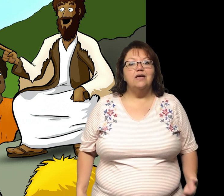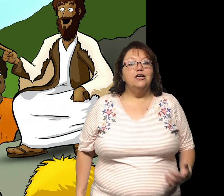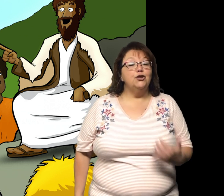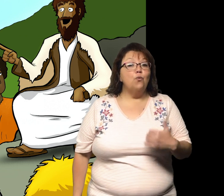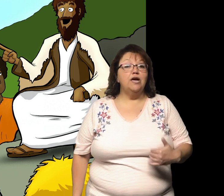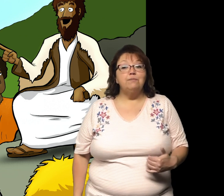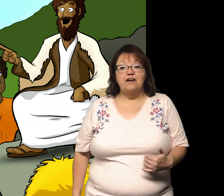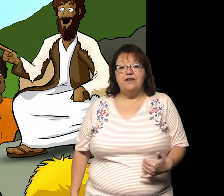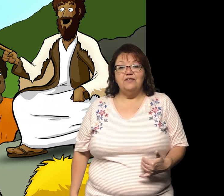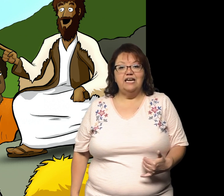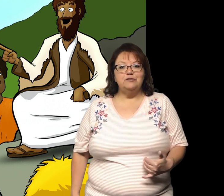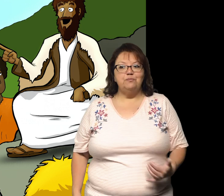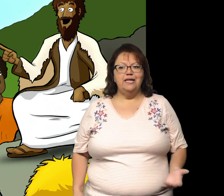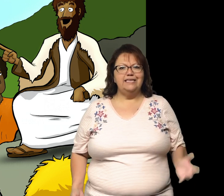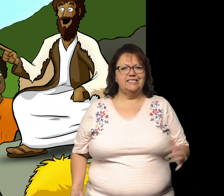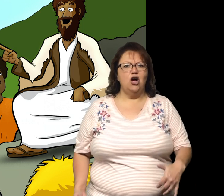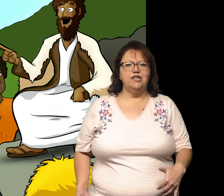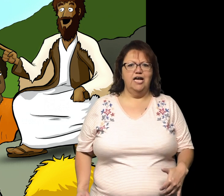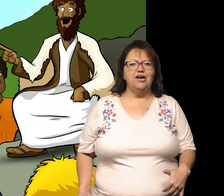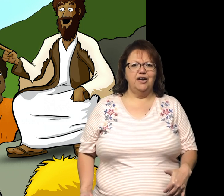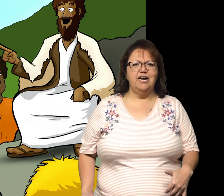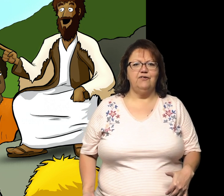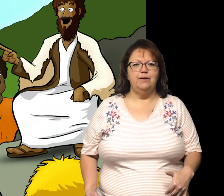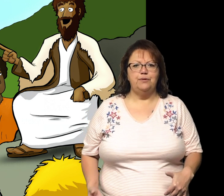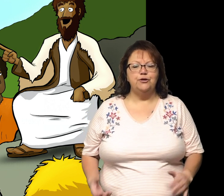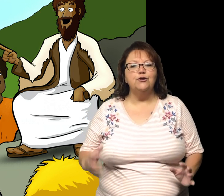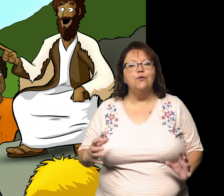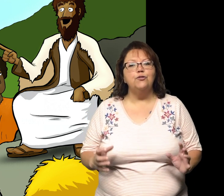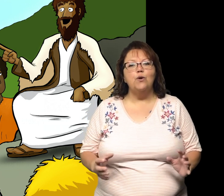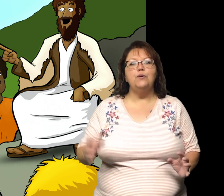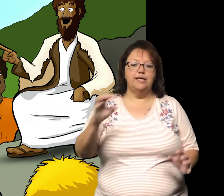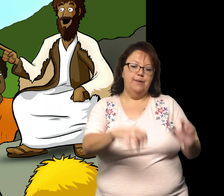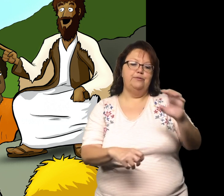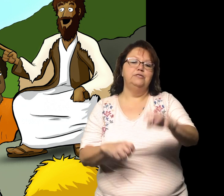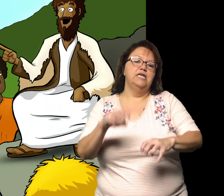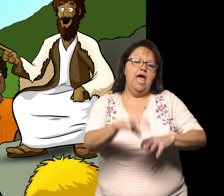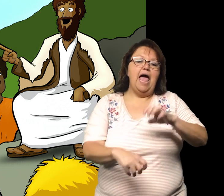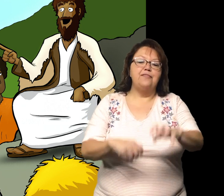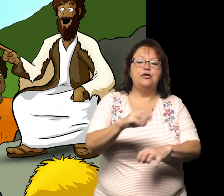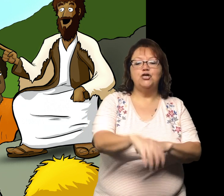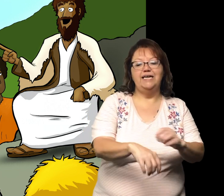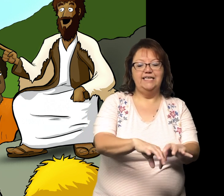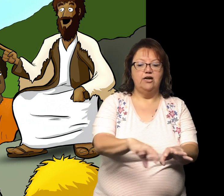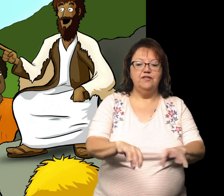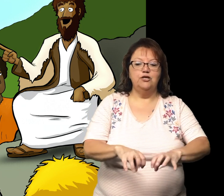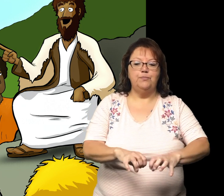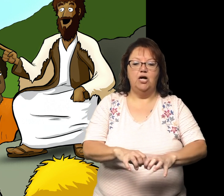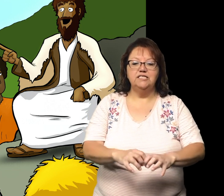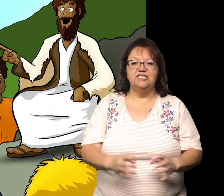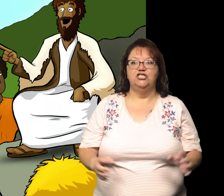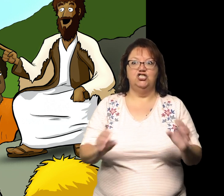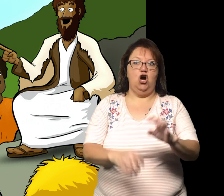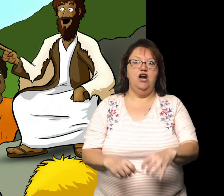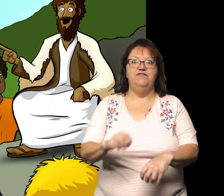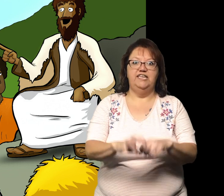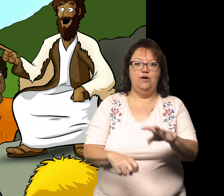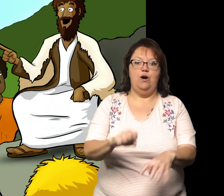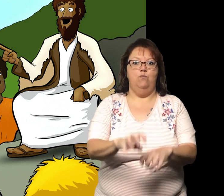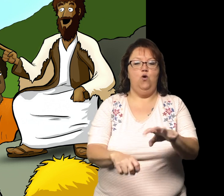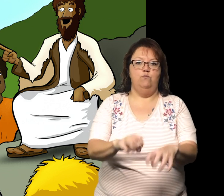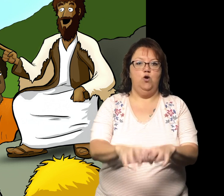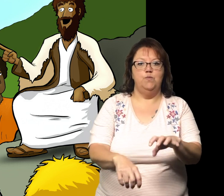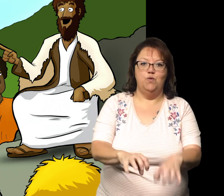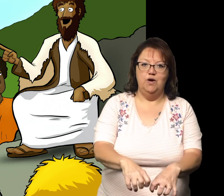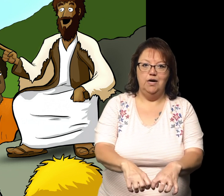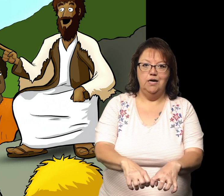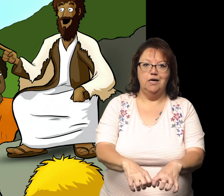time. You know, one of my favorite games to play is called the Hungry, Hungry Hippo. You know, the one with the hippos, and they're trying to eat all the little balls because they're starving and they